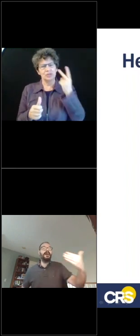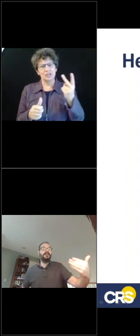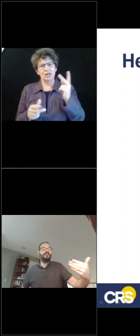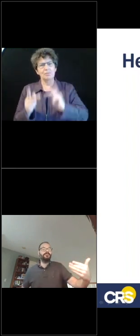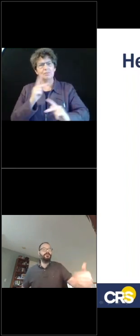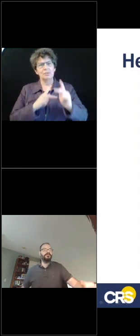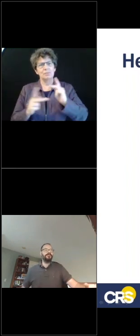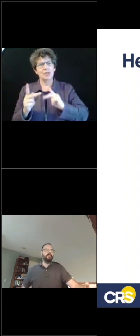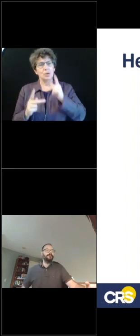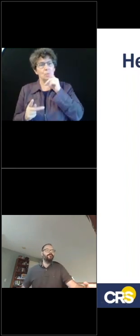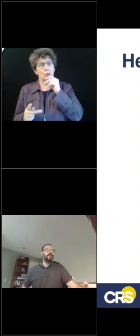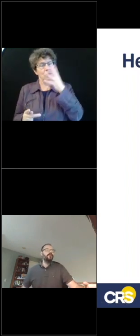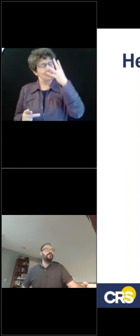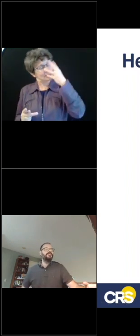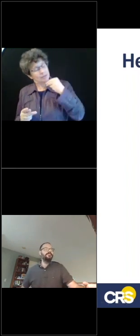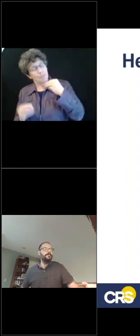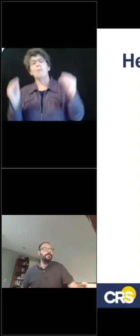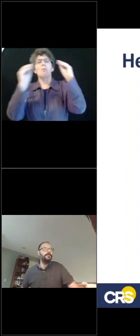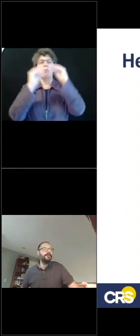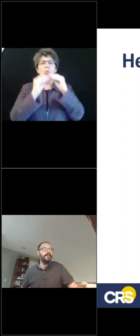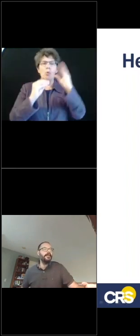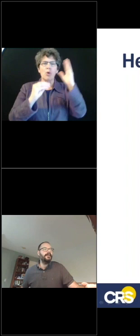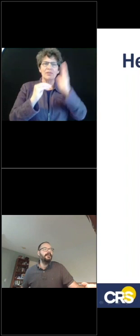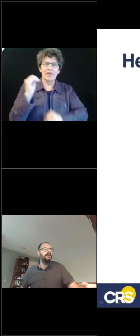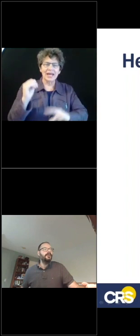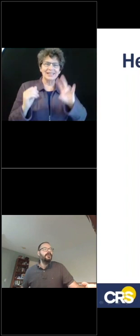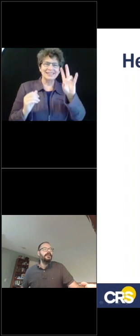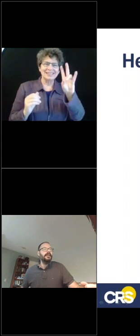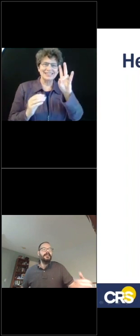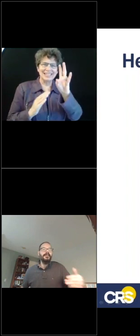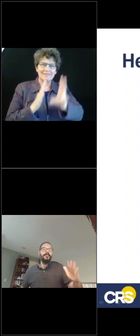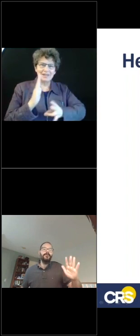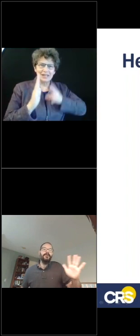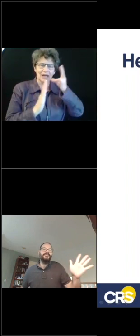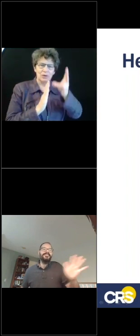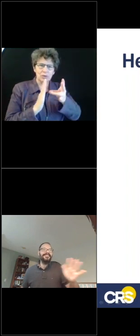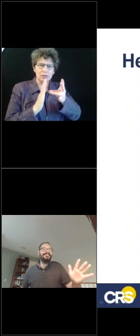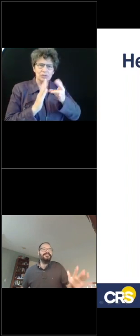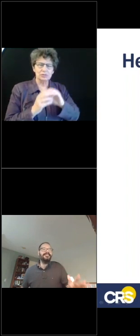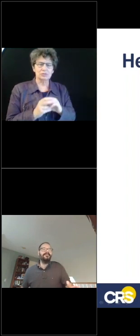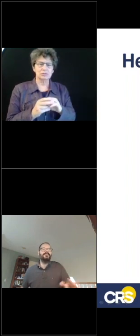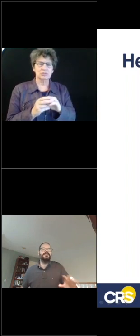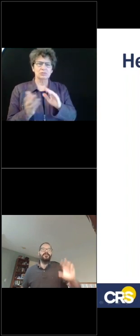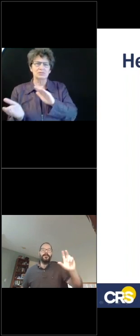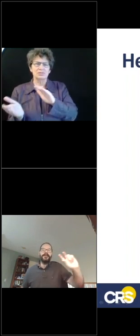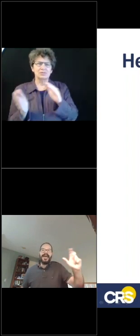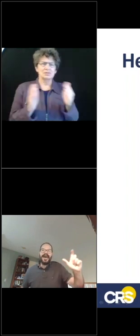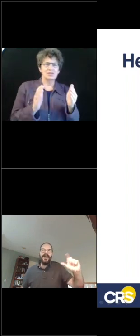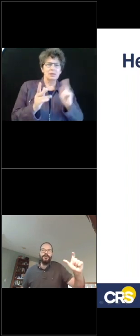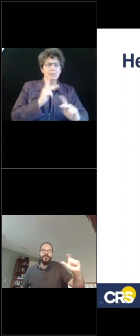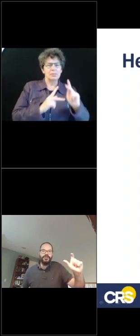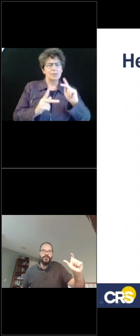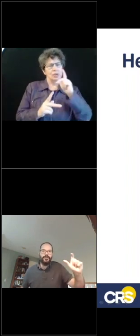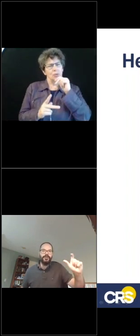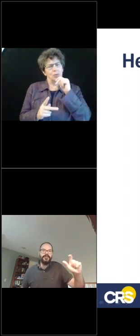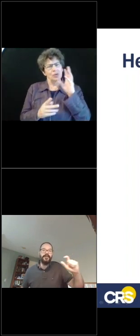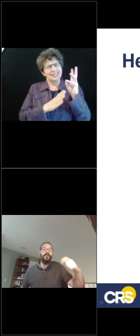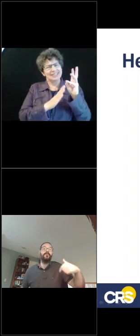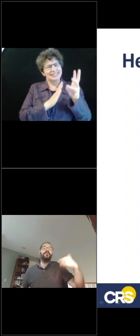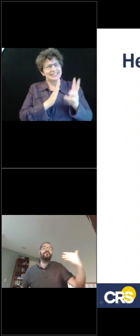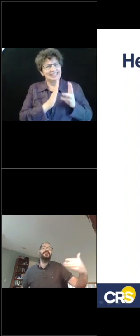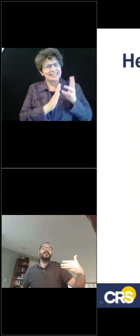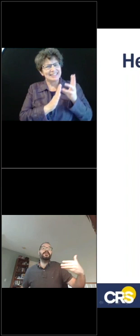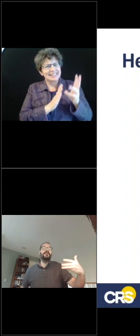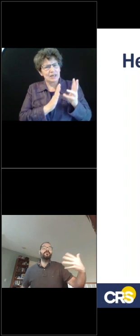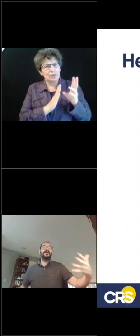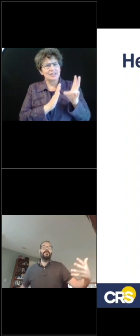of actual sleep versus people that are getting in the neighborhood of 6 to 7. So about an hour short of what